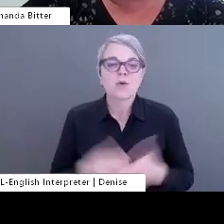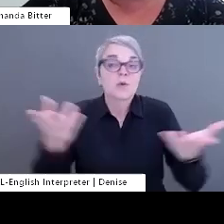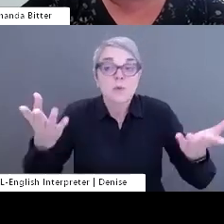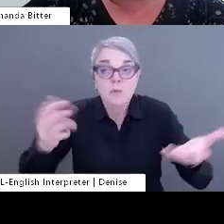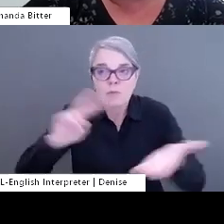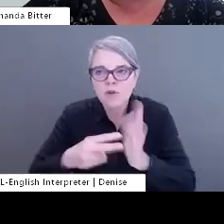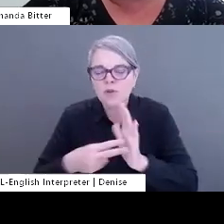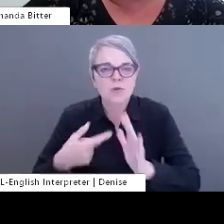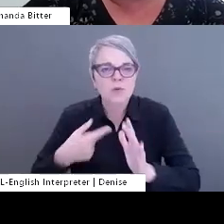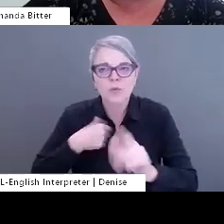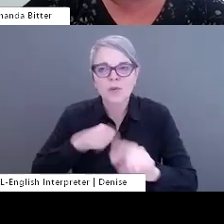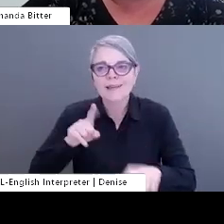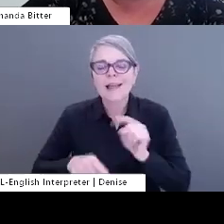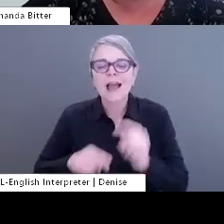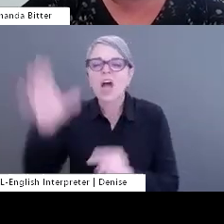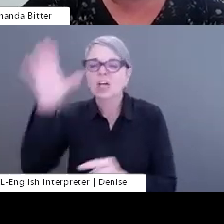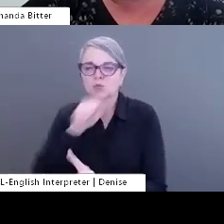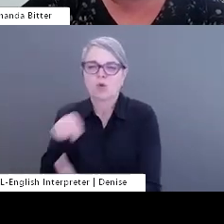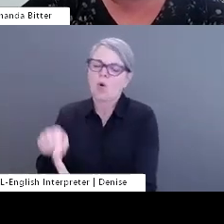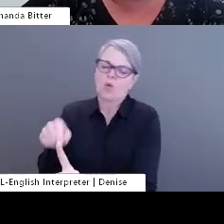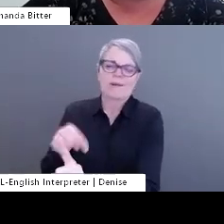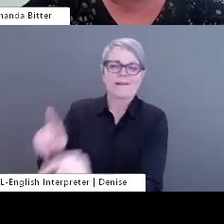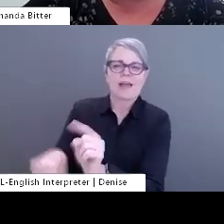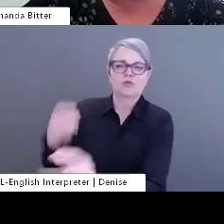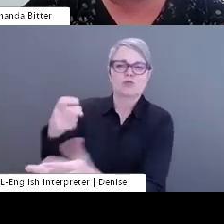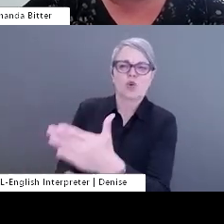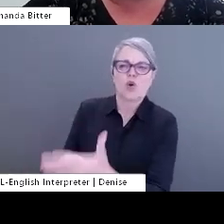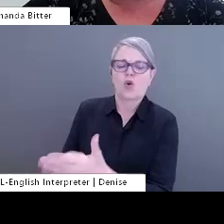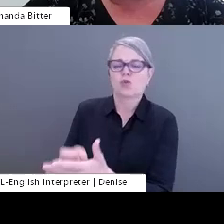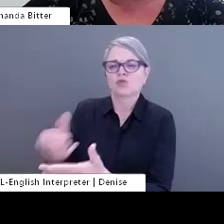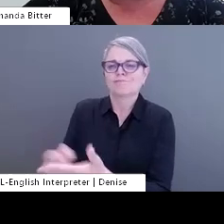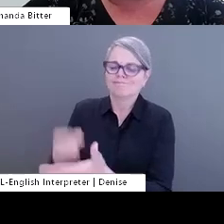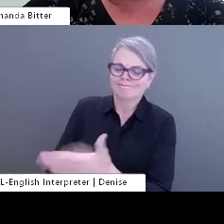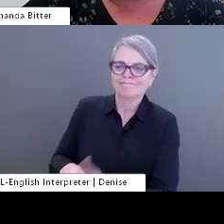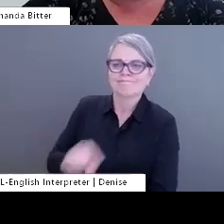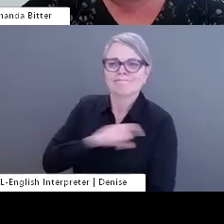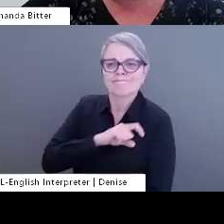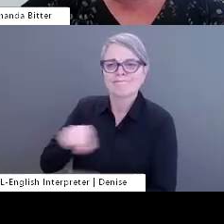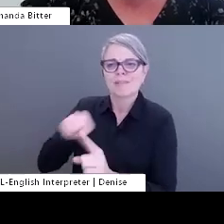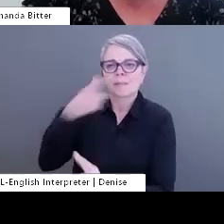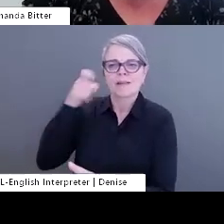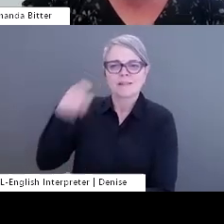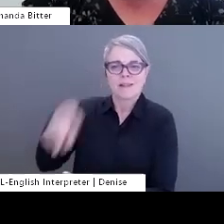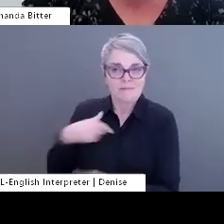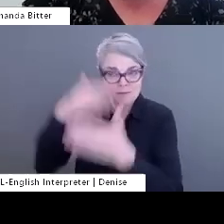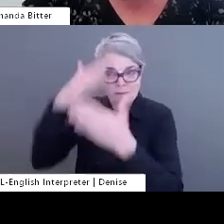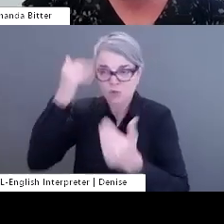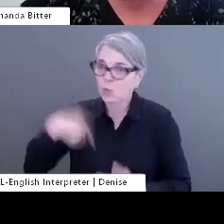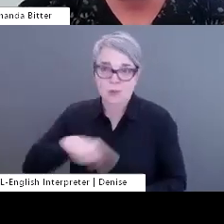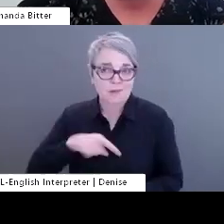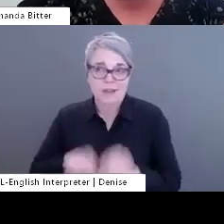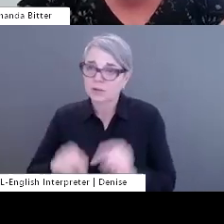not going to be charged or convicted because they have a diagnosis of dementia, right? So,